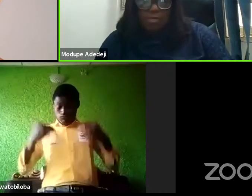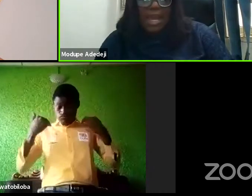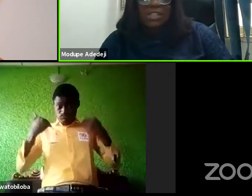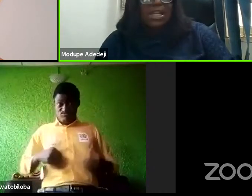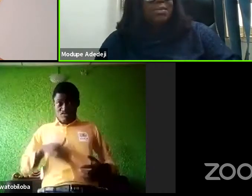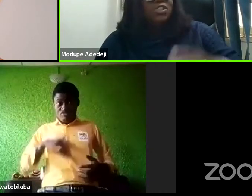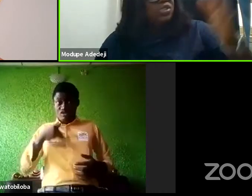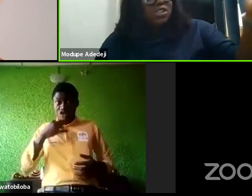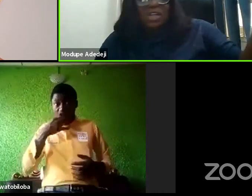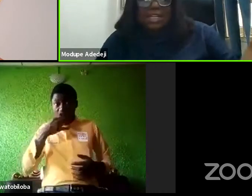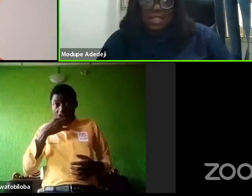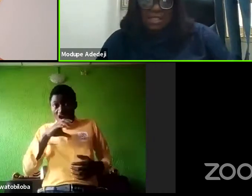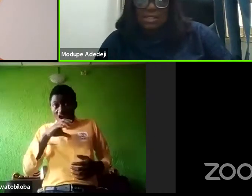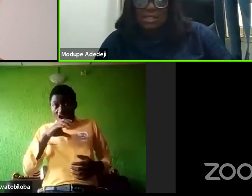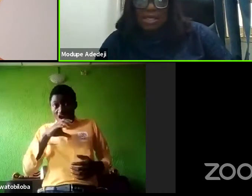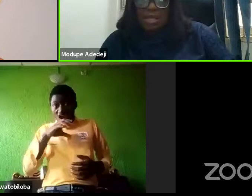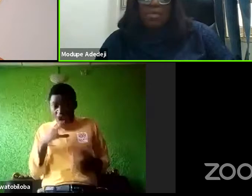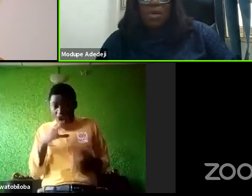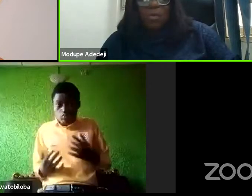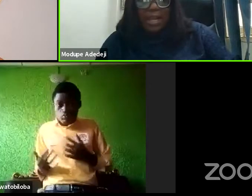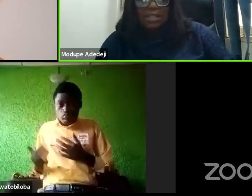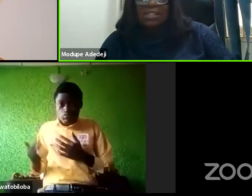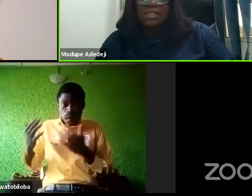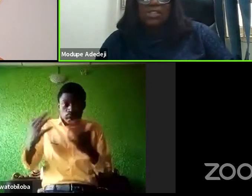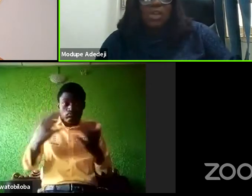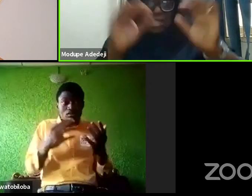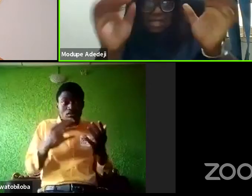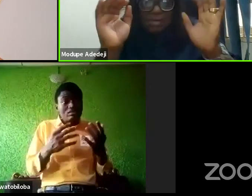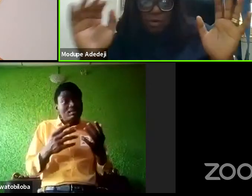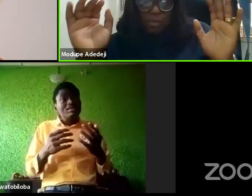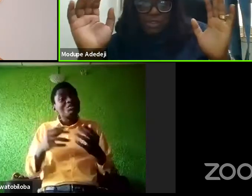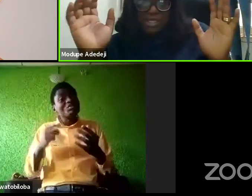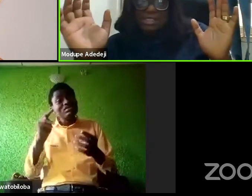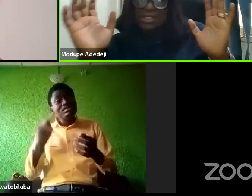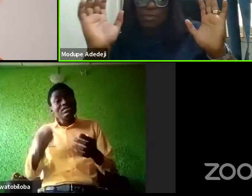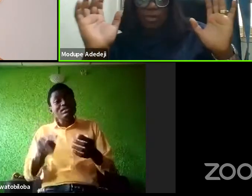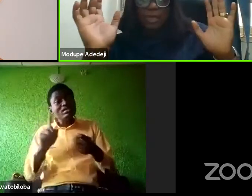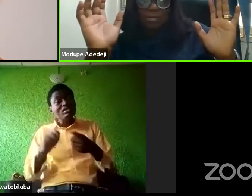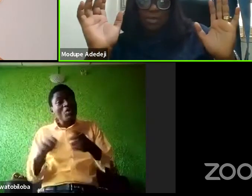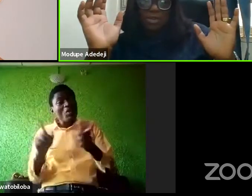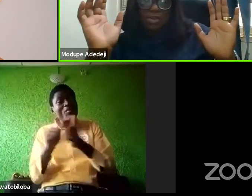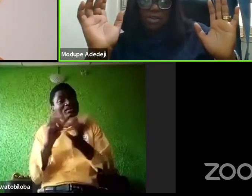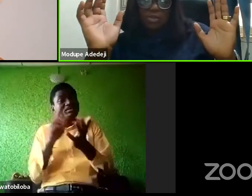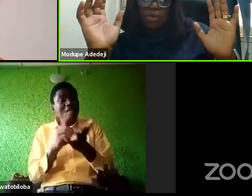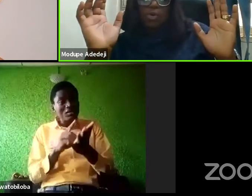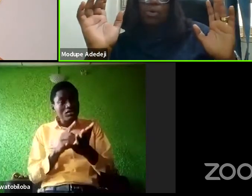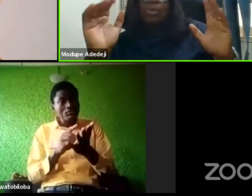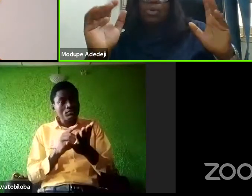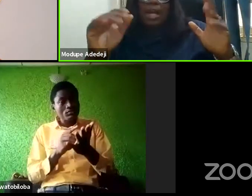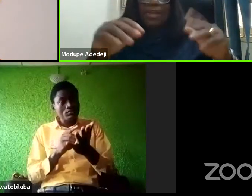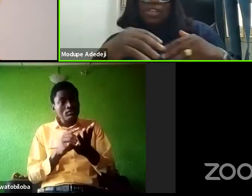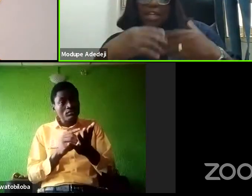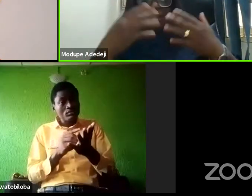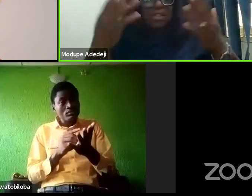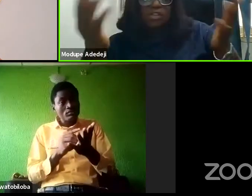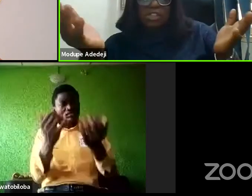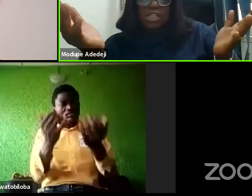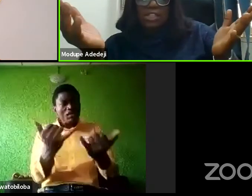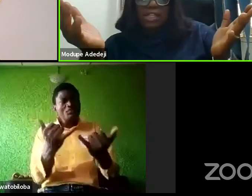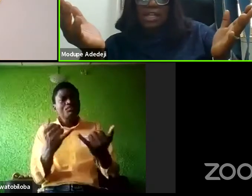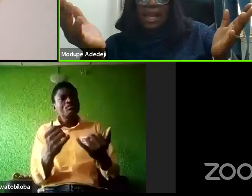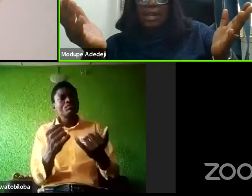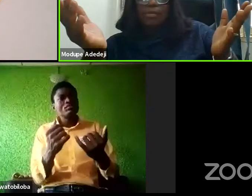suspicious enough, may actually be treating other things. Meanwhile, it is just that menopause that's the problem. So